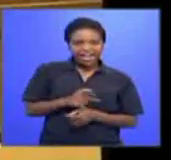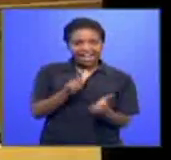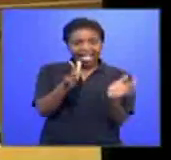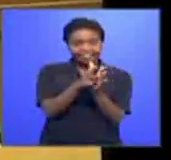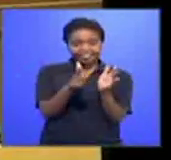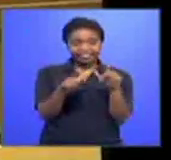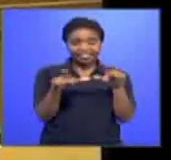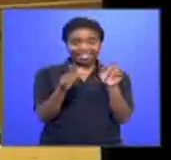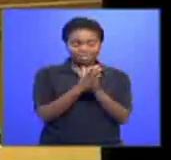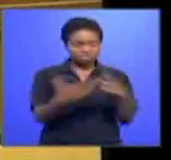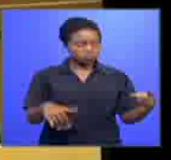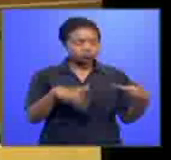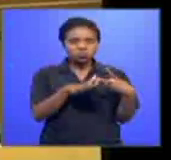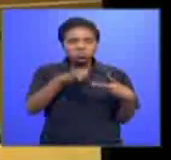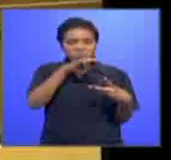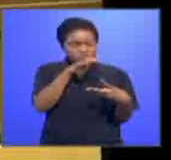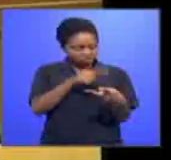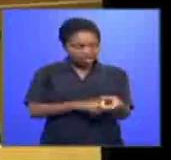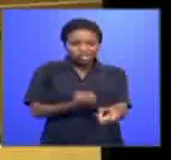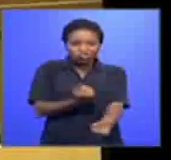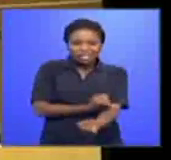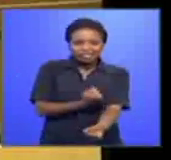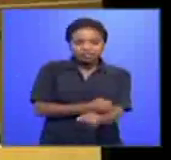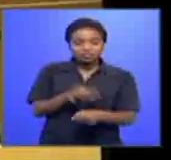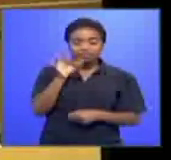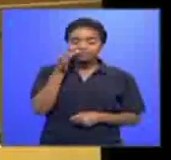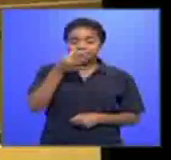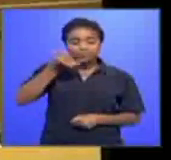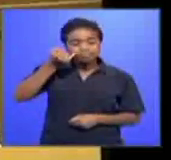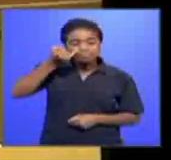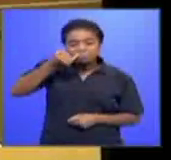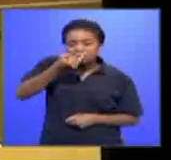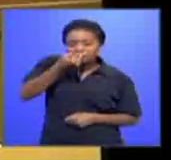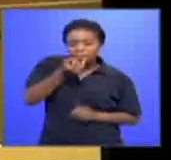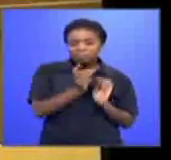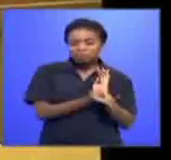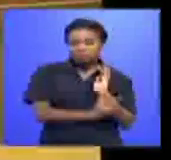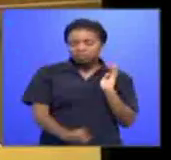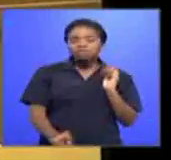vehicles, liquor and drugs, which are regarded as main